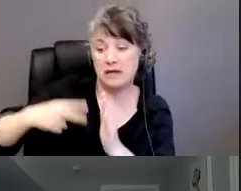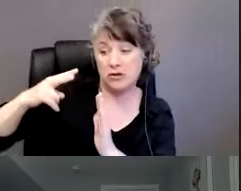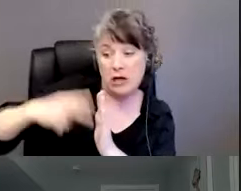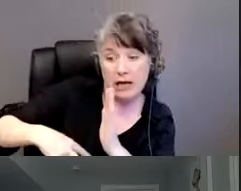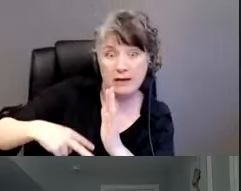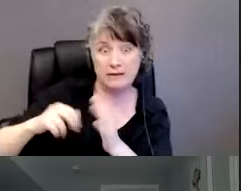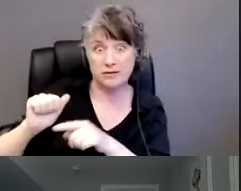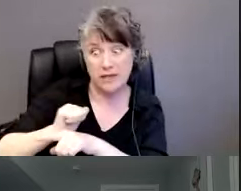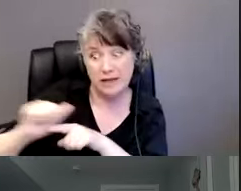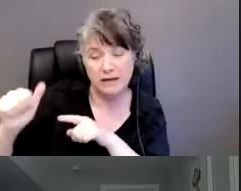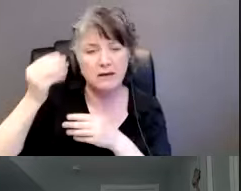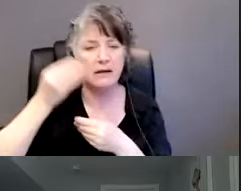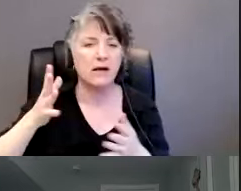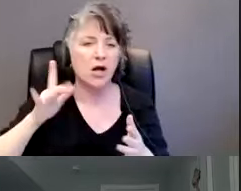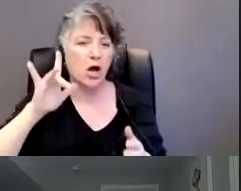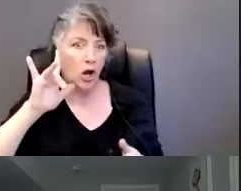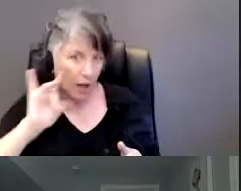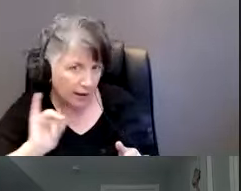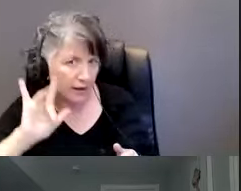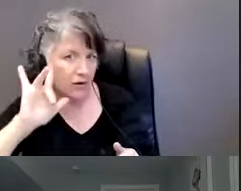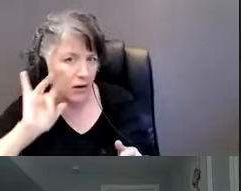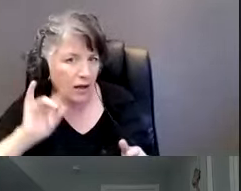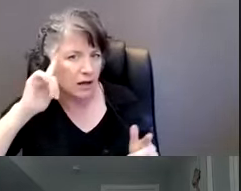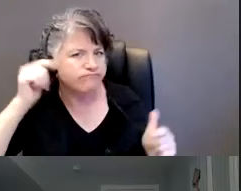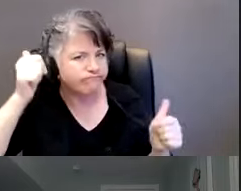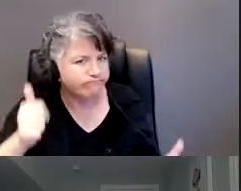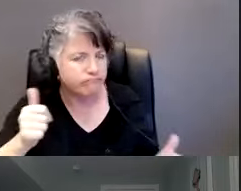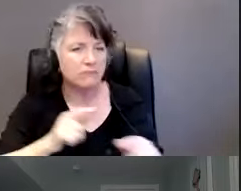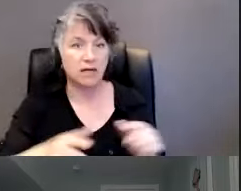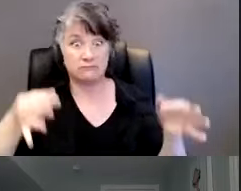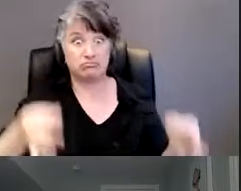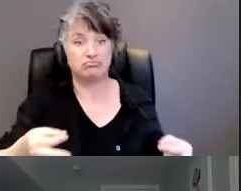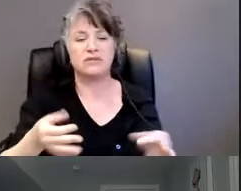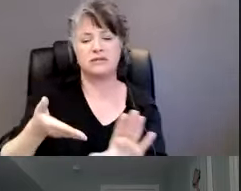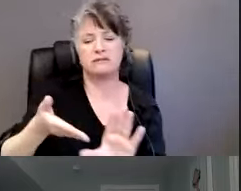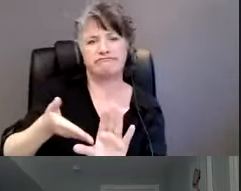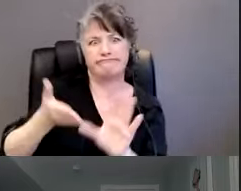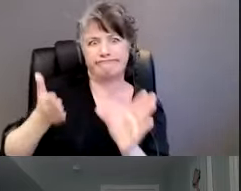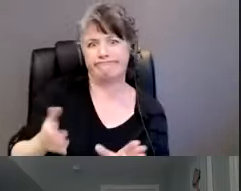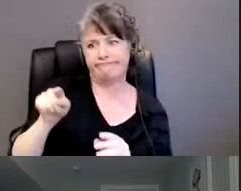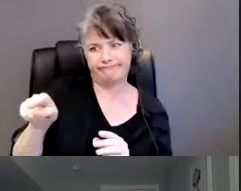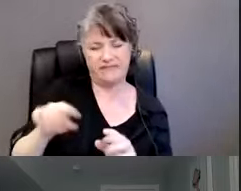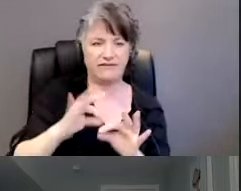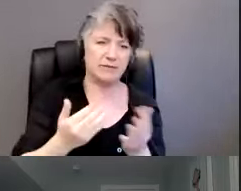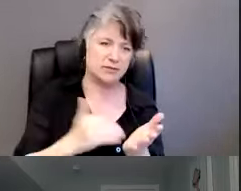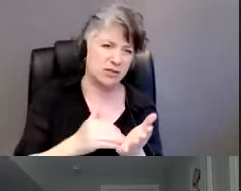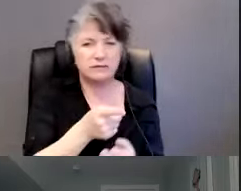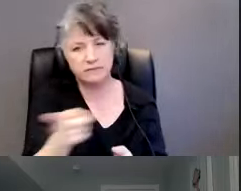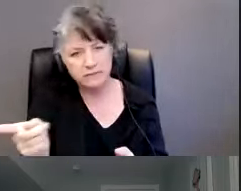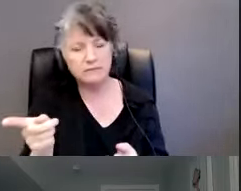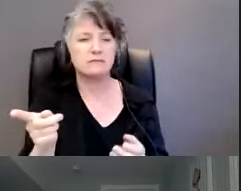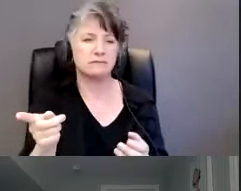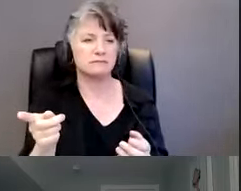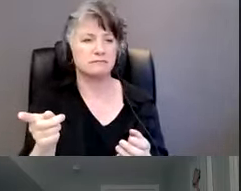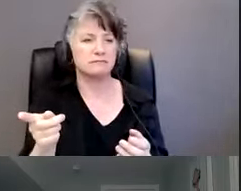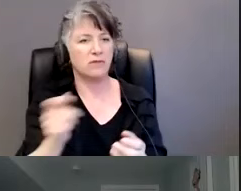that I can say that there's an indication of an impairment. However, it would be Dr. Kitamara, a family physician or whatnot, who would actually be the one that